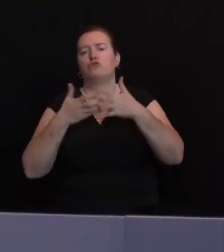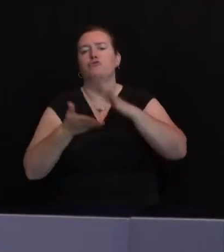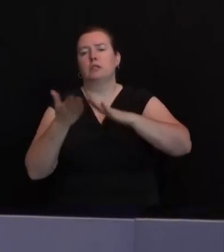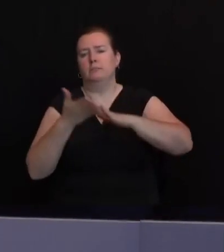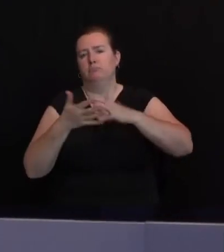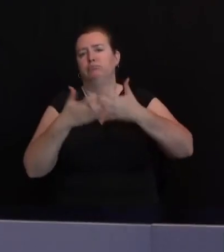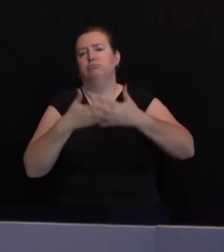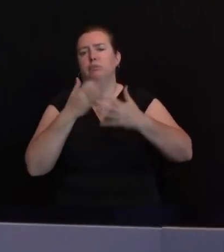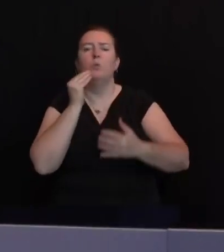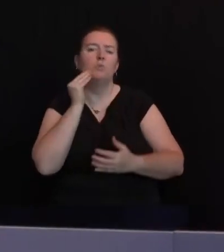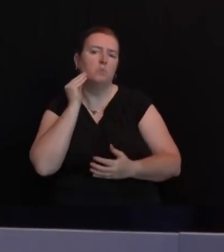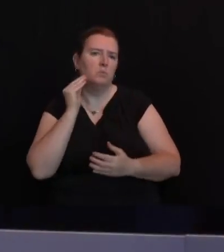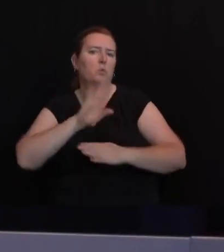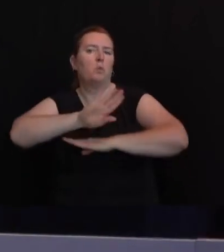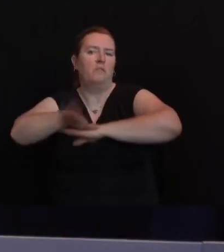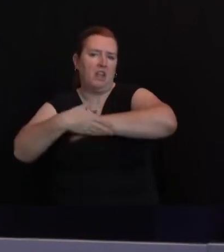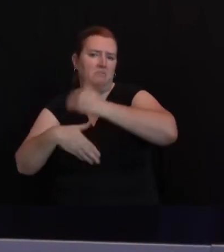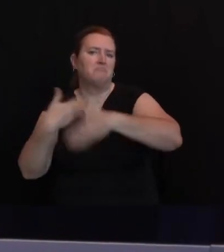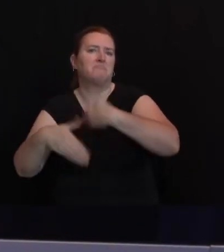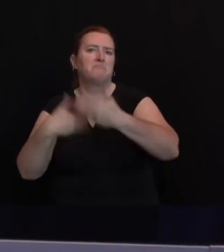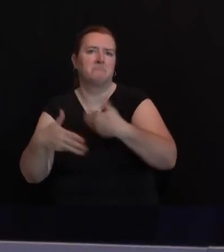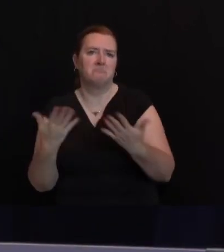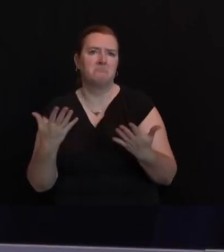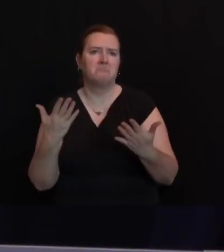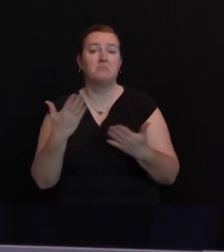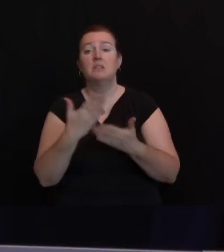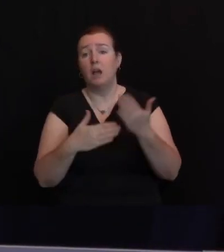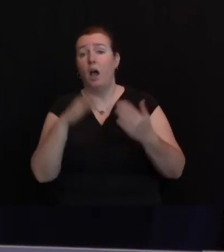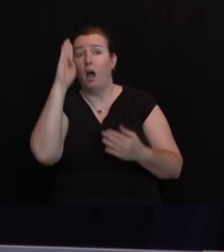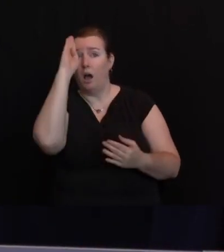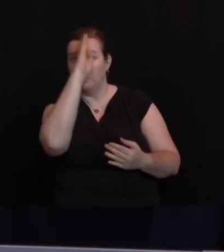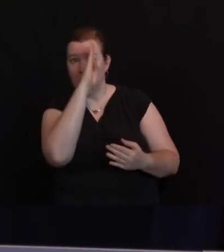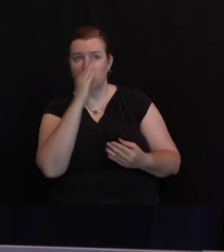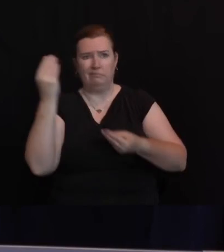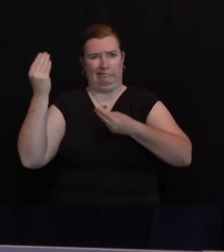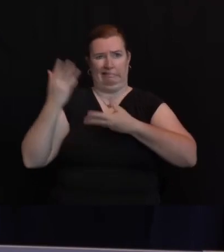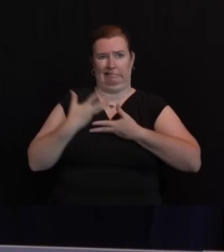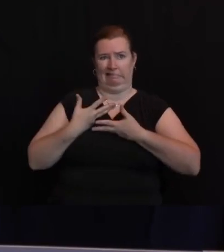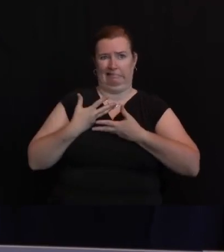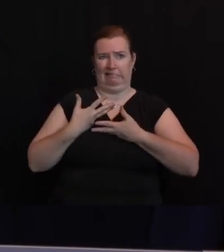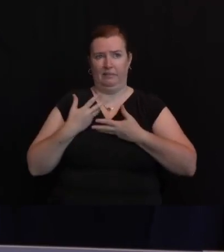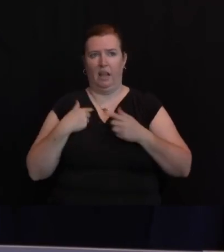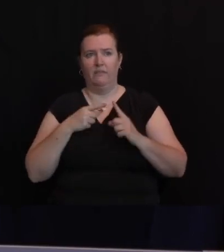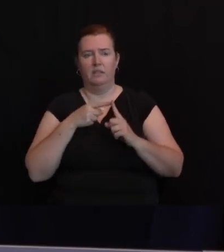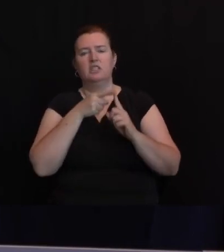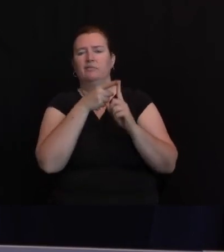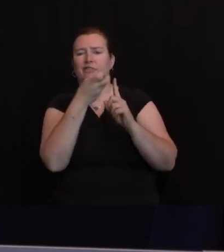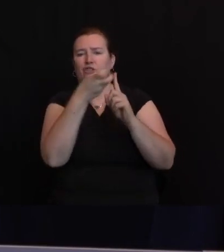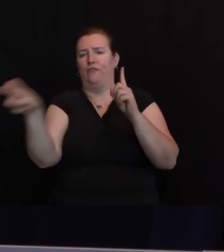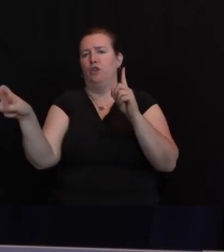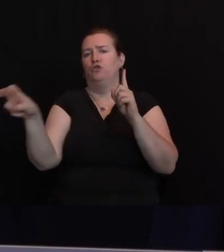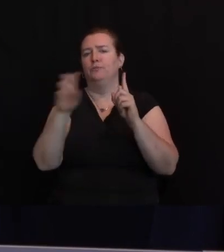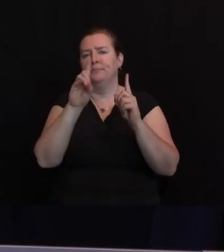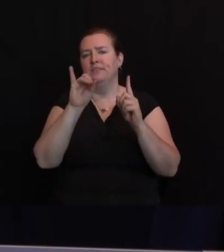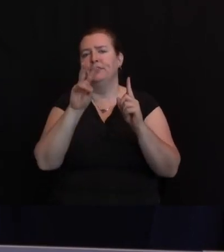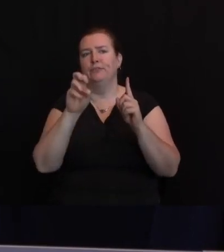and throughout the night. Some of the hospitals did report being on divert status as a result of the storm. There are no new